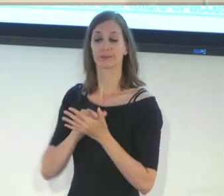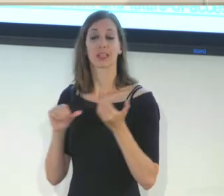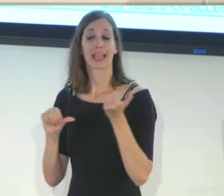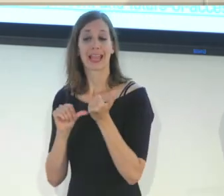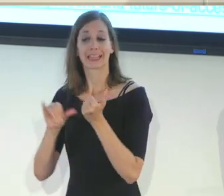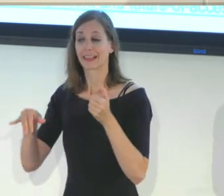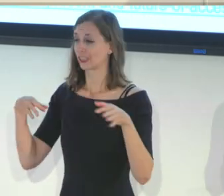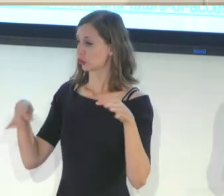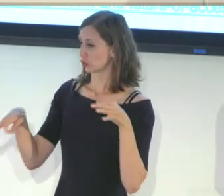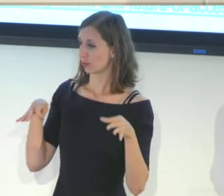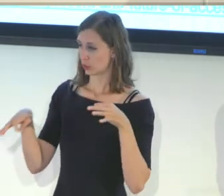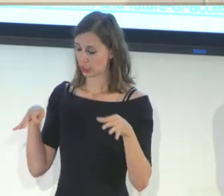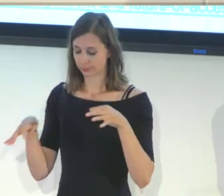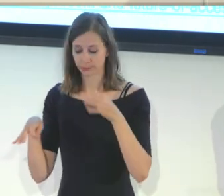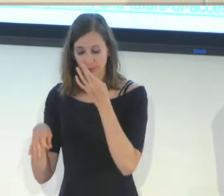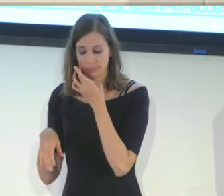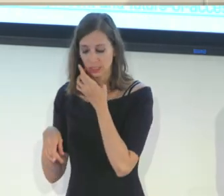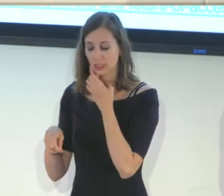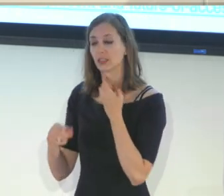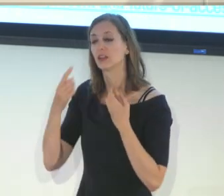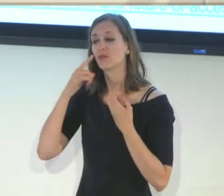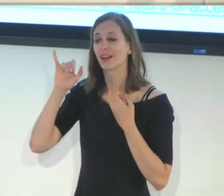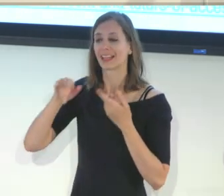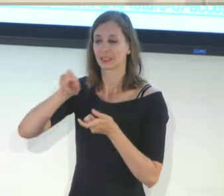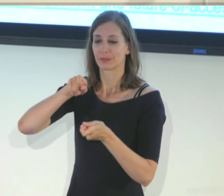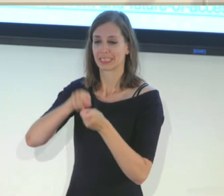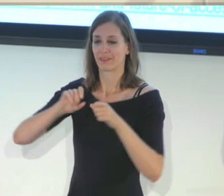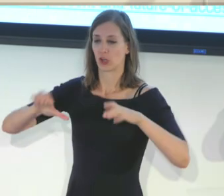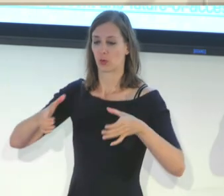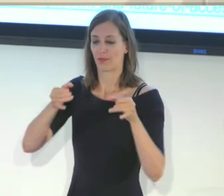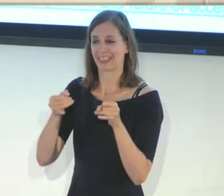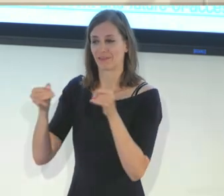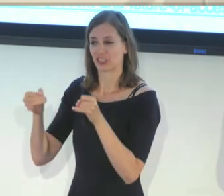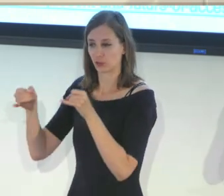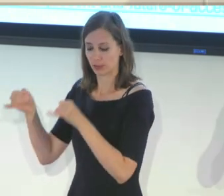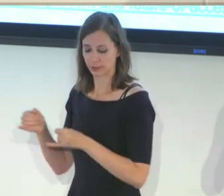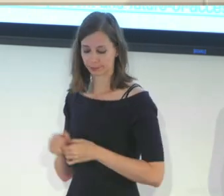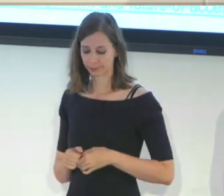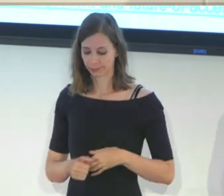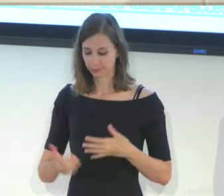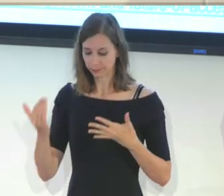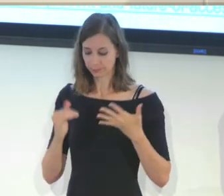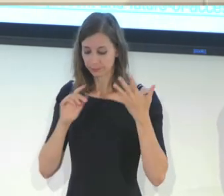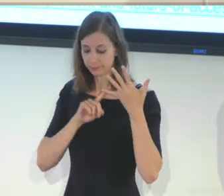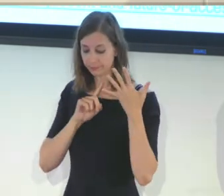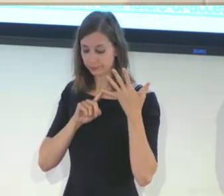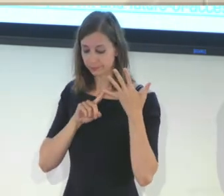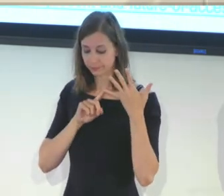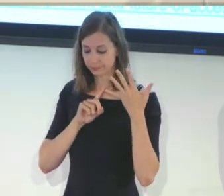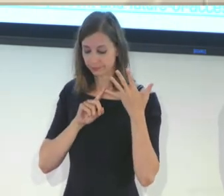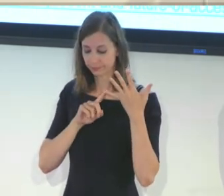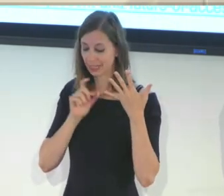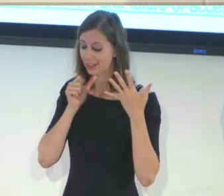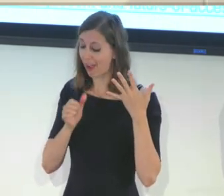that makes sense for that particular group of individuals. It enables the development of nonverbal languages within